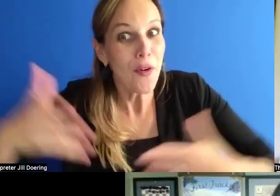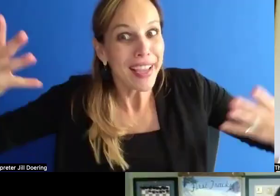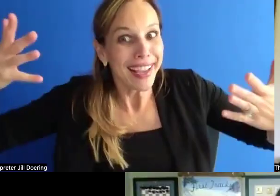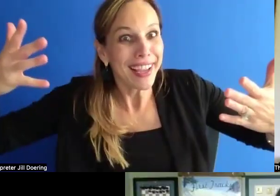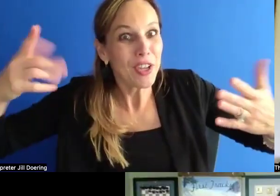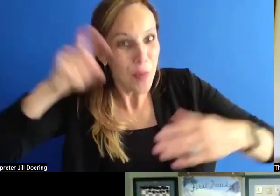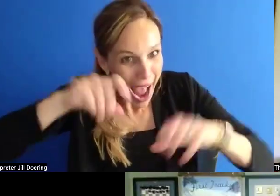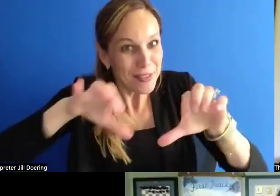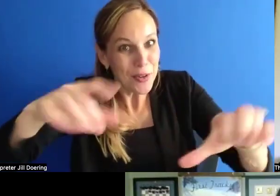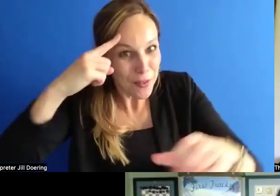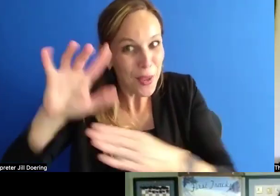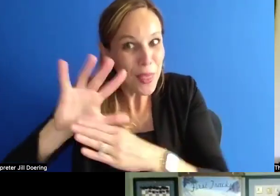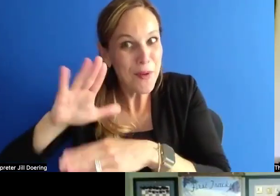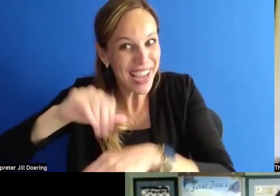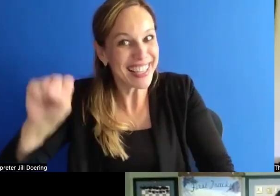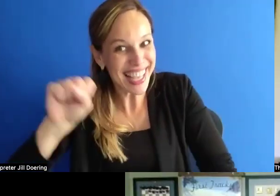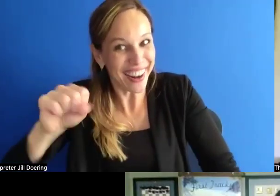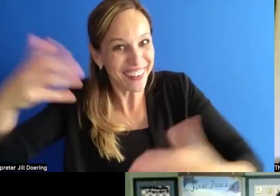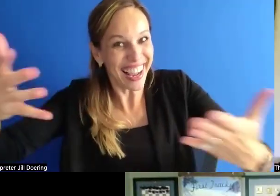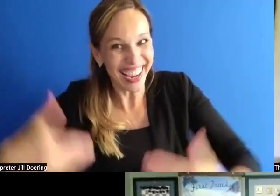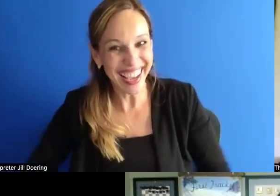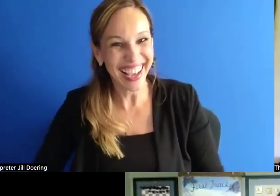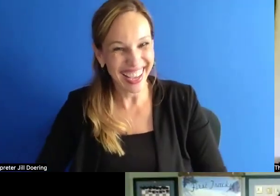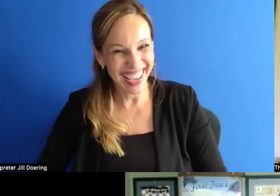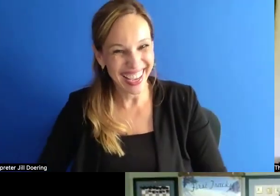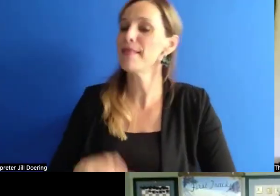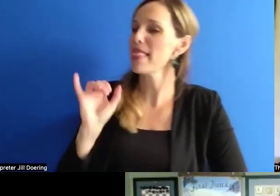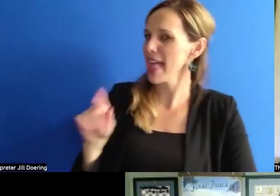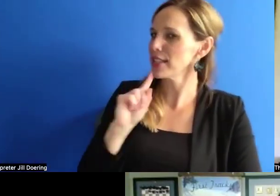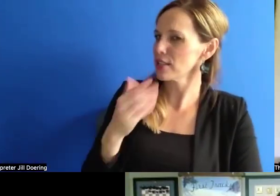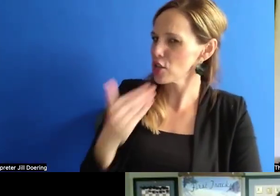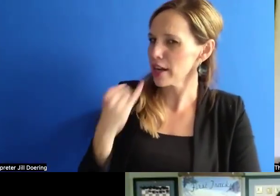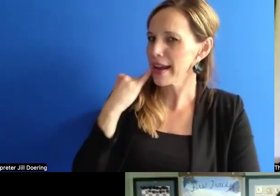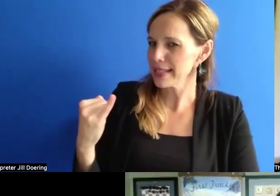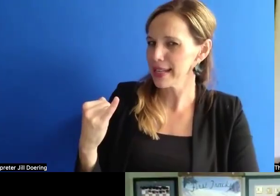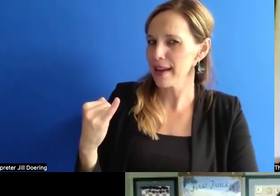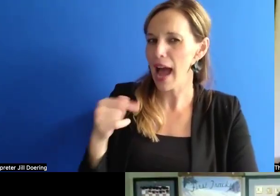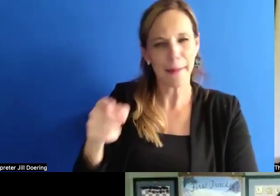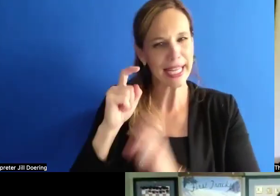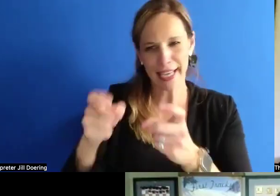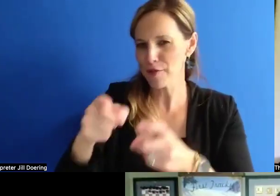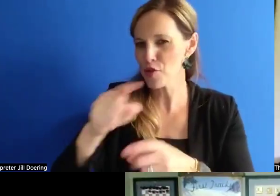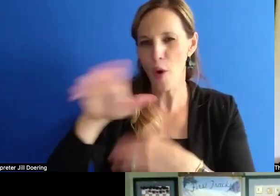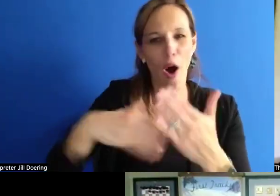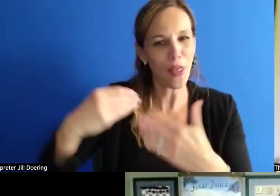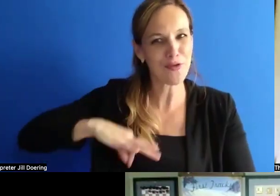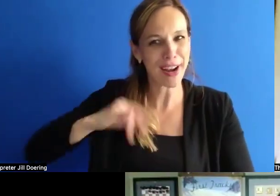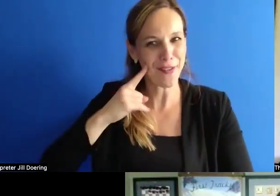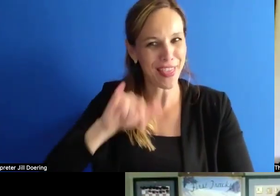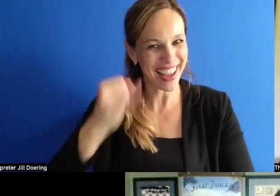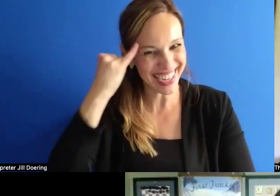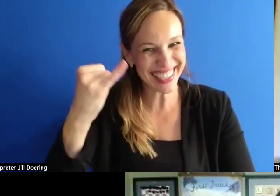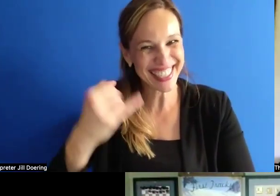do it for the movie on Saturday. That's a good recipe. I will look it up and give you all the credit. Sounds good. Yes.